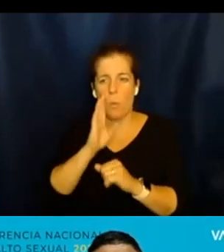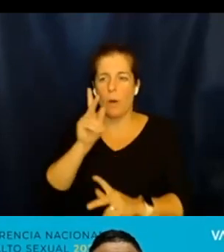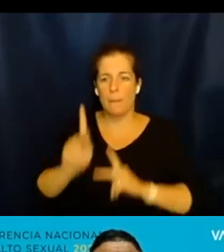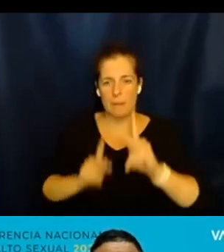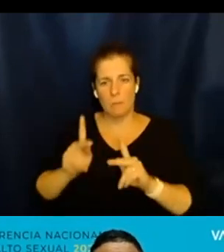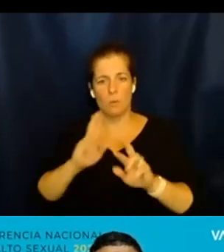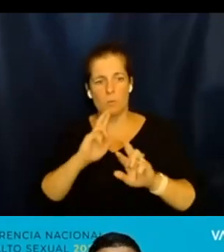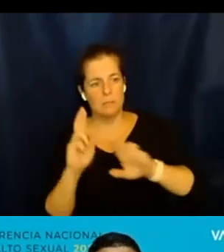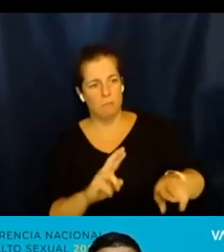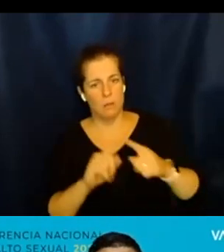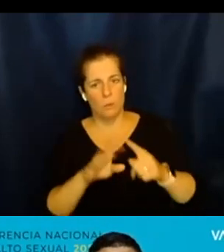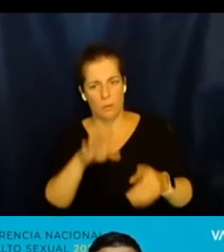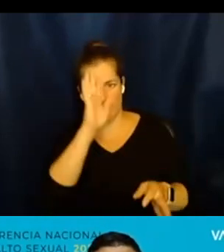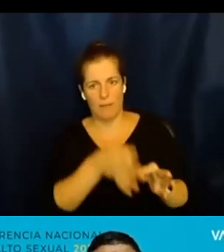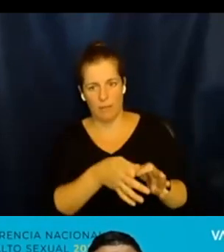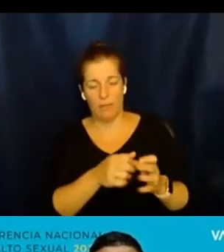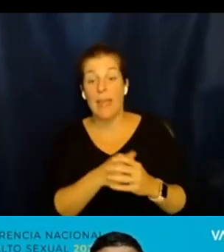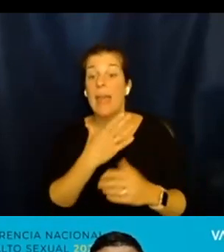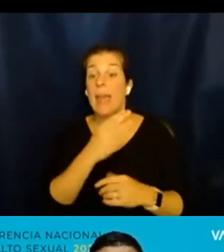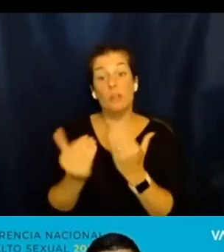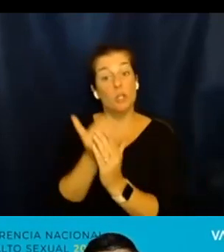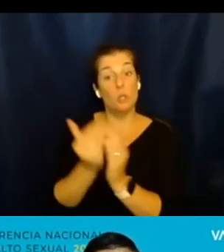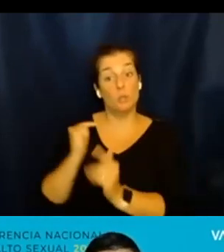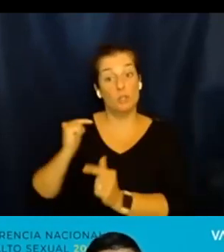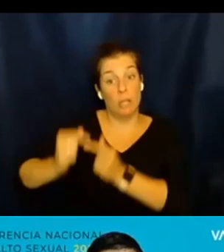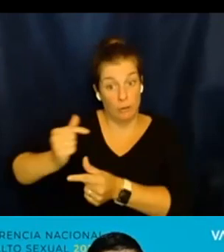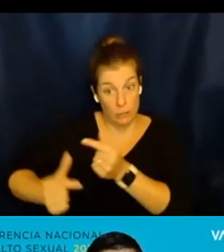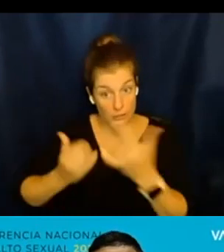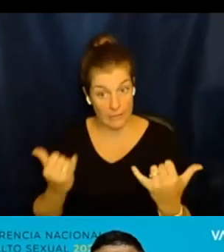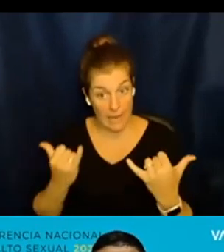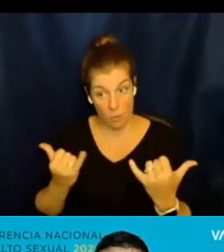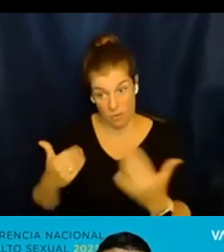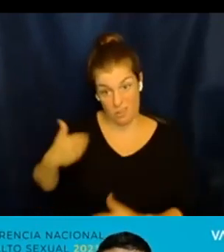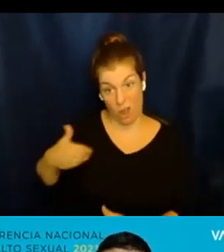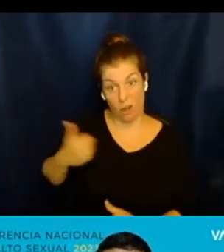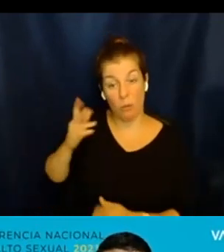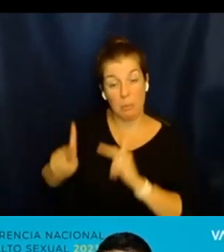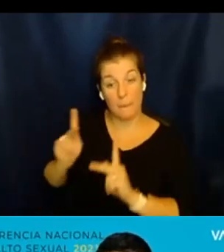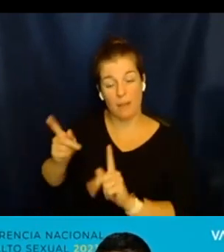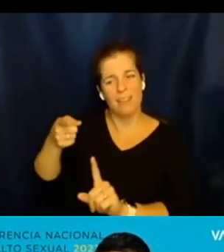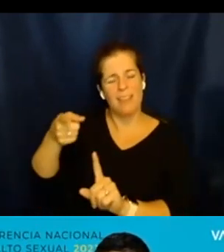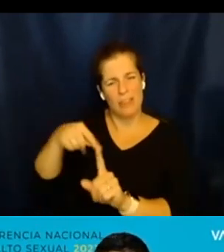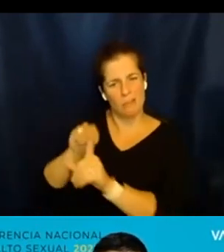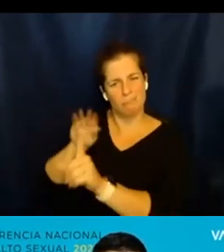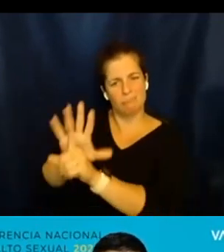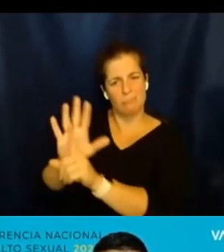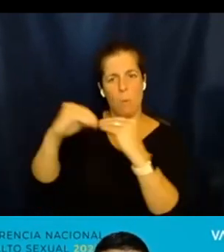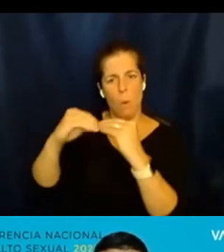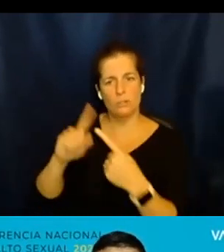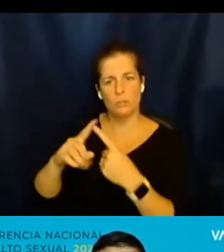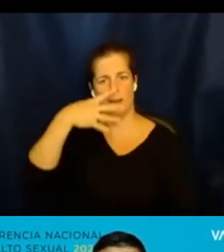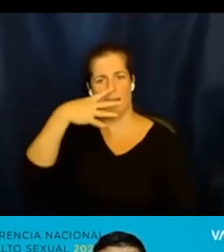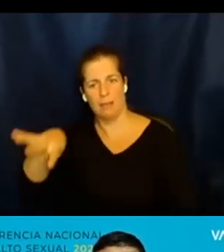and how also the new generations are being exposed to mistreatment, to negligence,